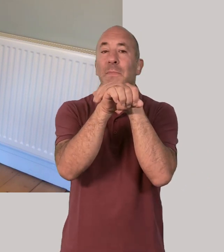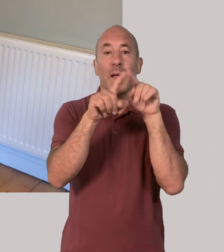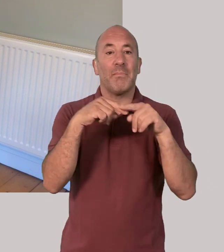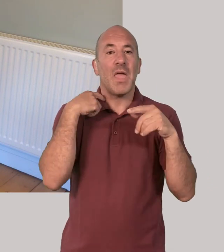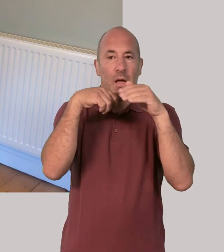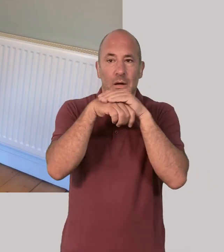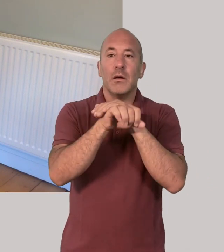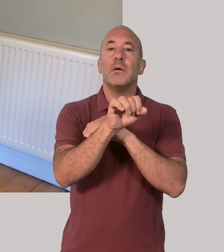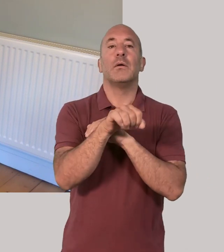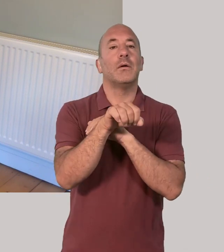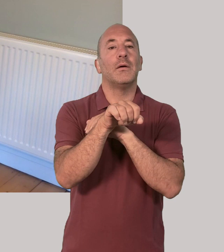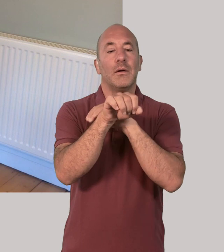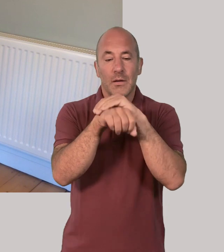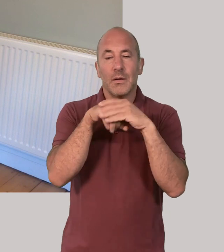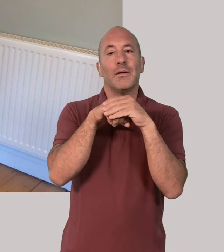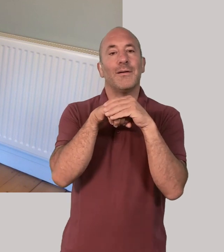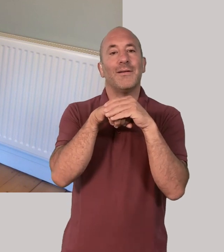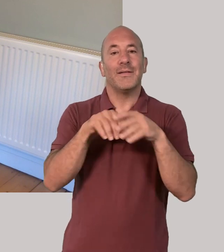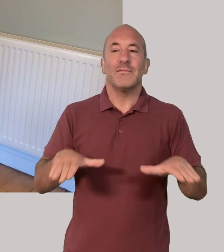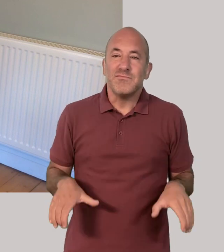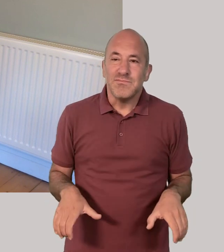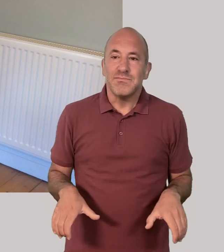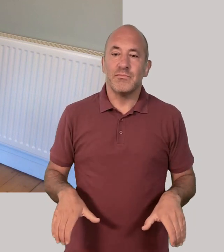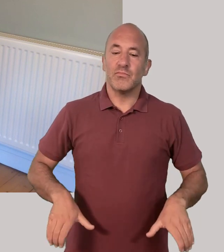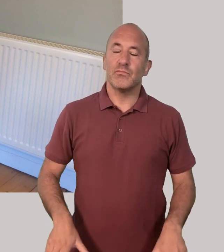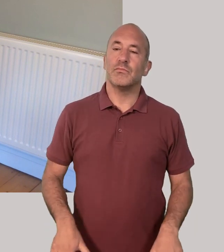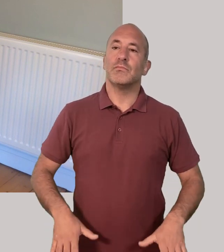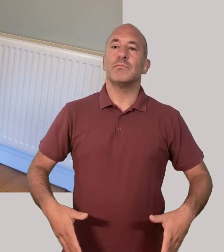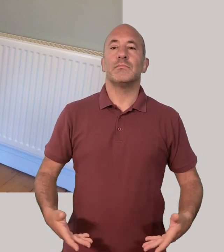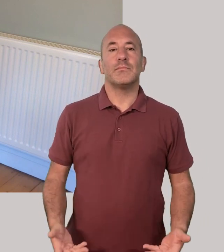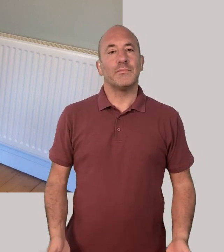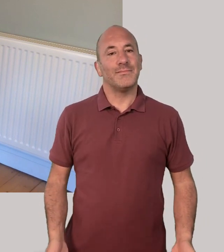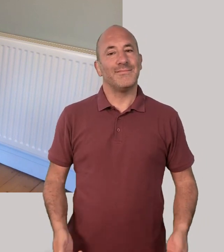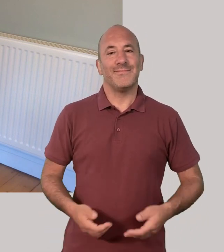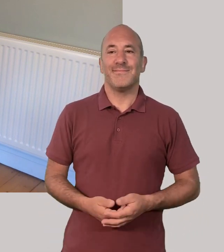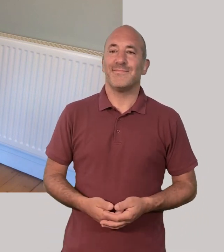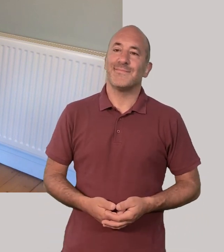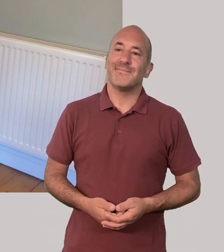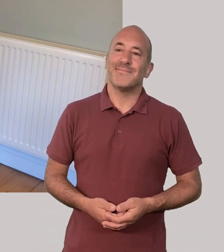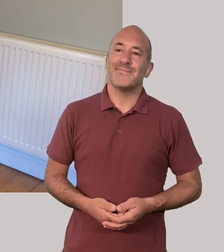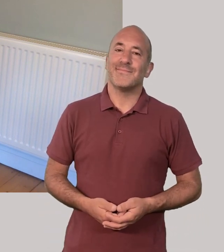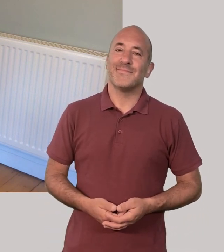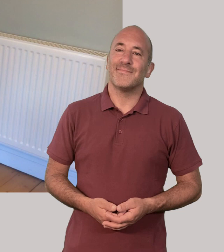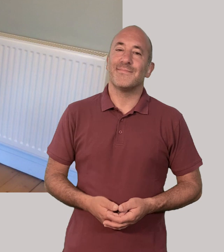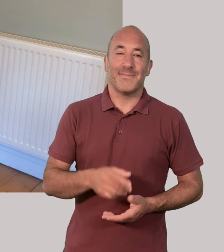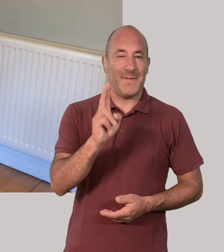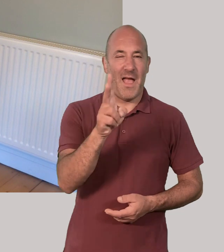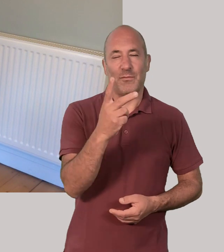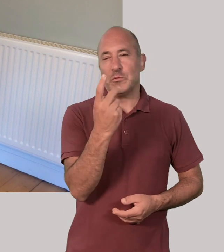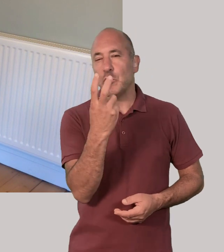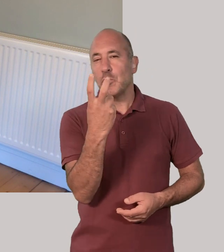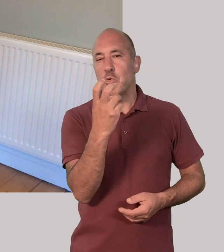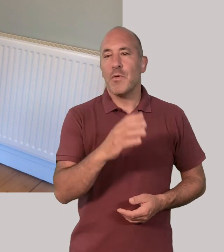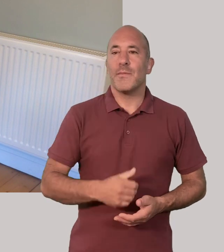comes out of your shell, out of your neck, and then relax down. A couple more, sending